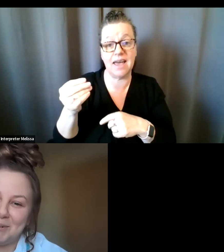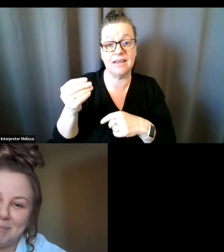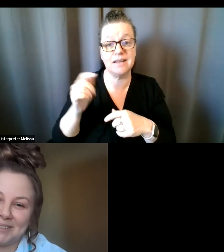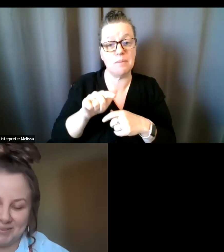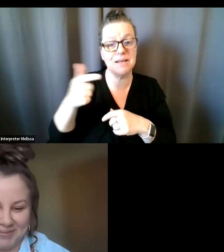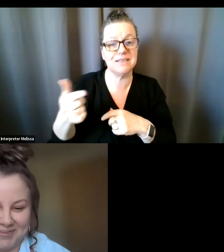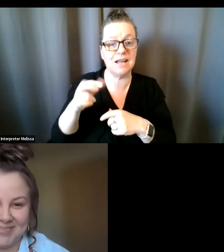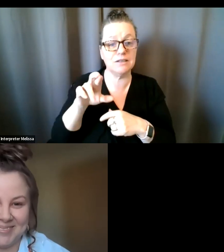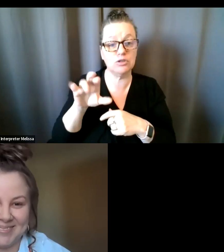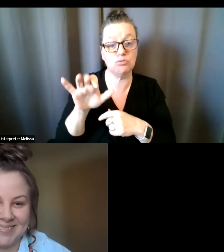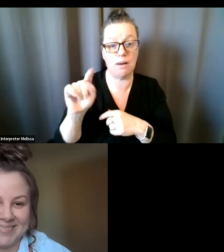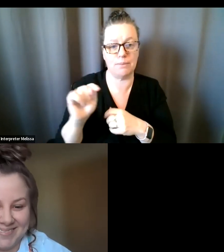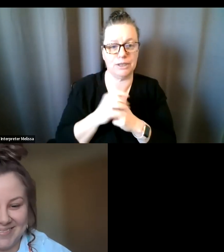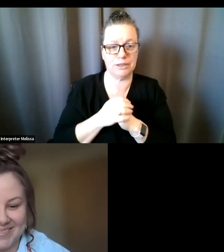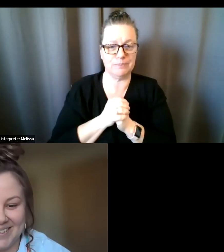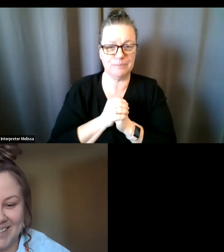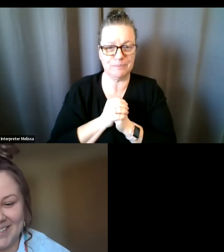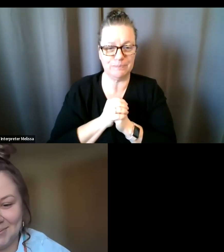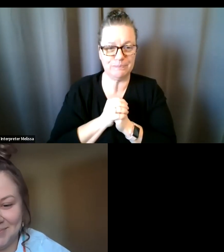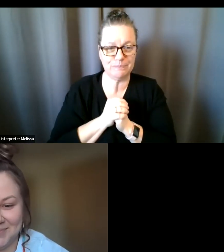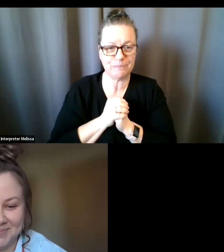pass it on to Robert.